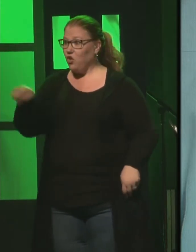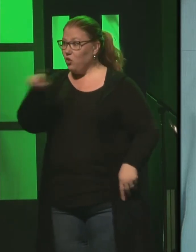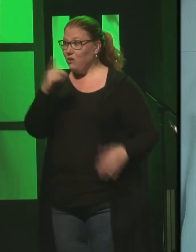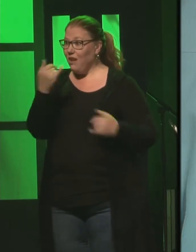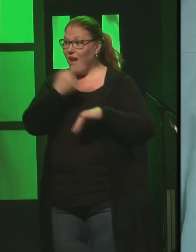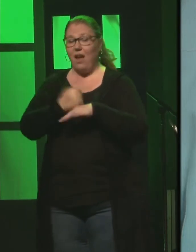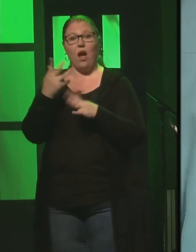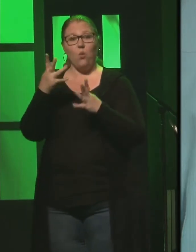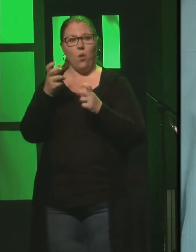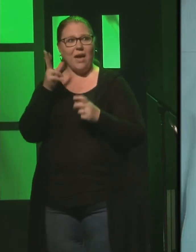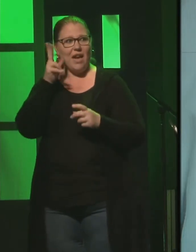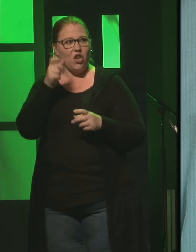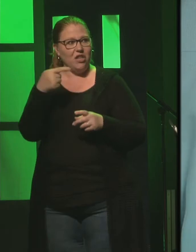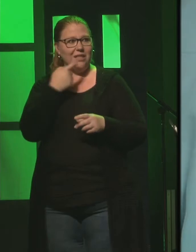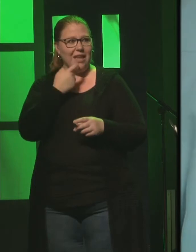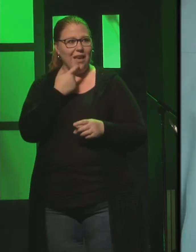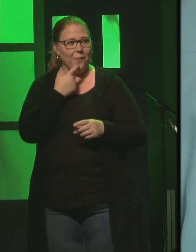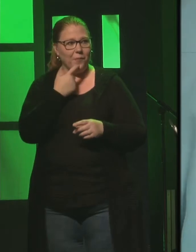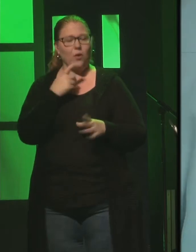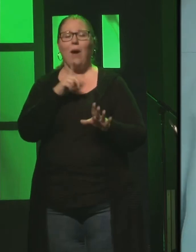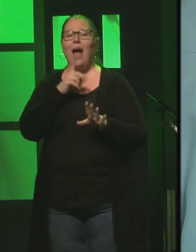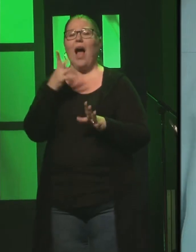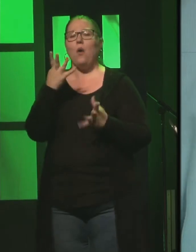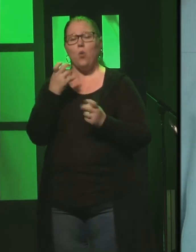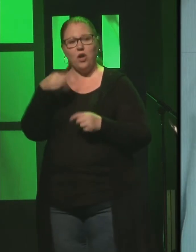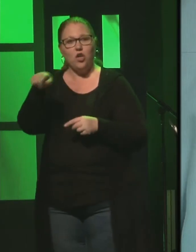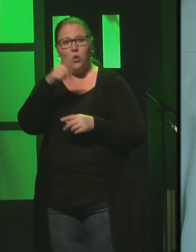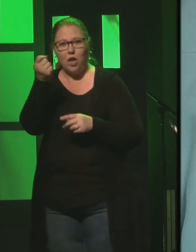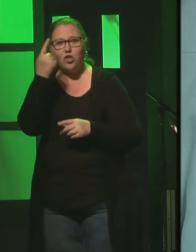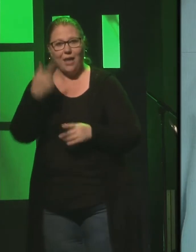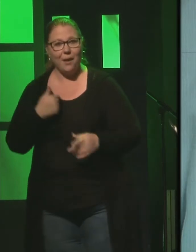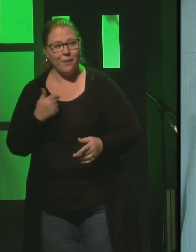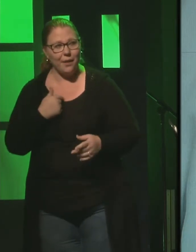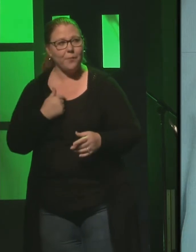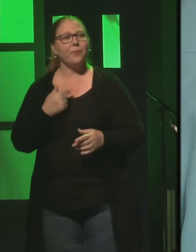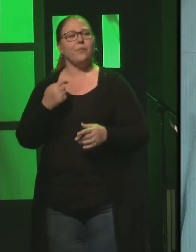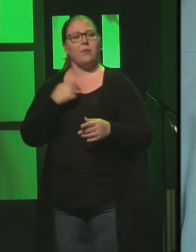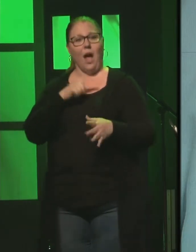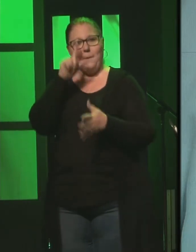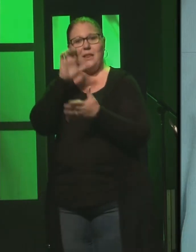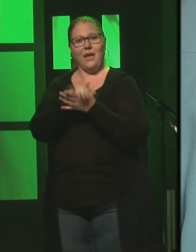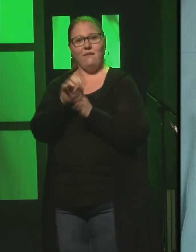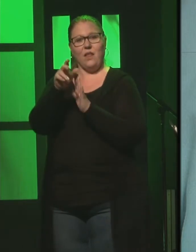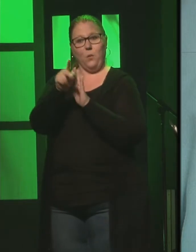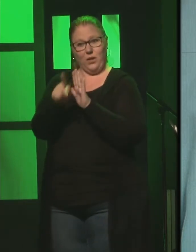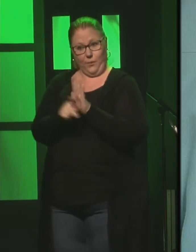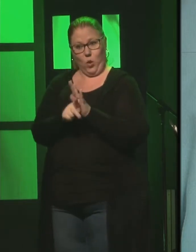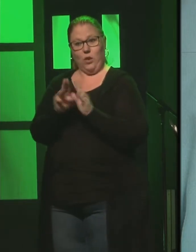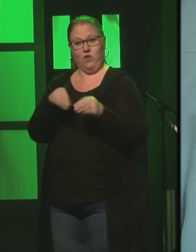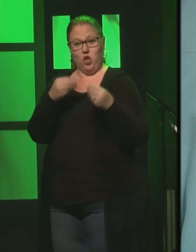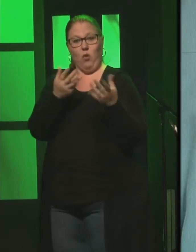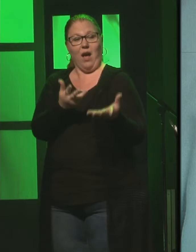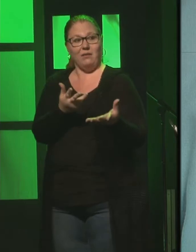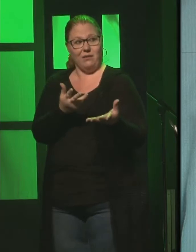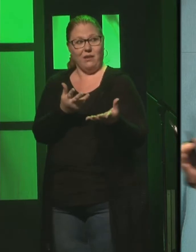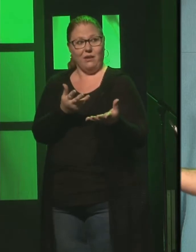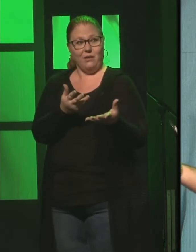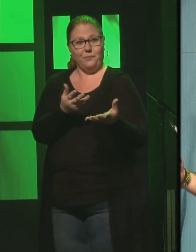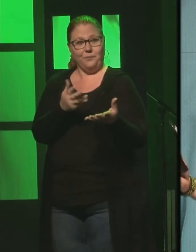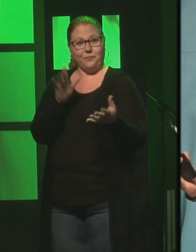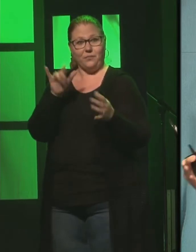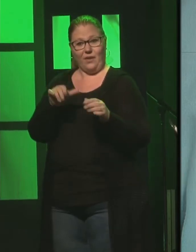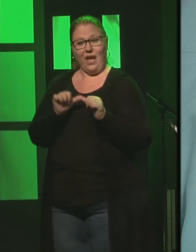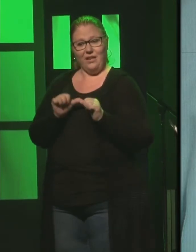I want to hear you say, I just want you to hear me very clearly. I believe in the principle of generosity, in that it has sustained